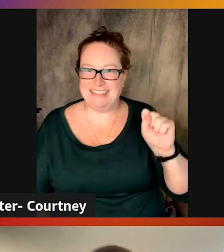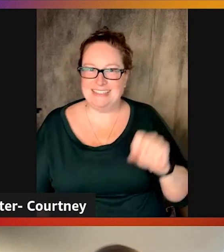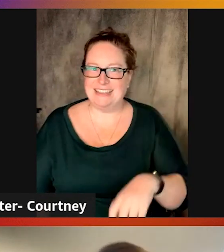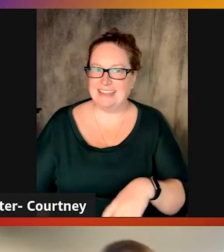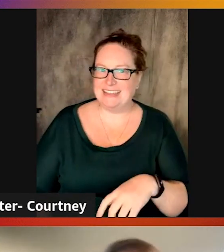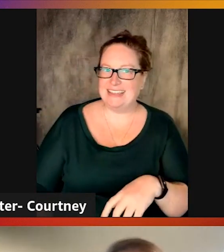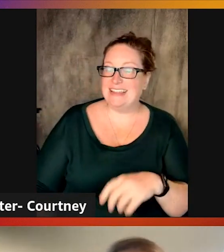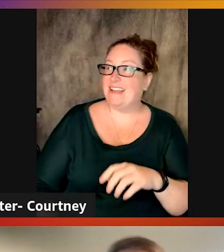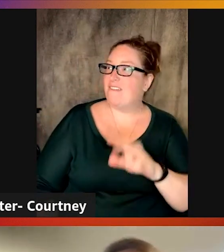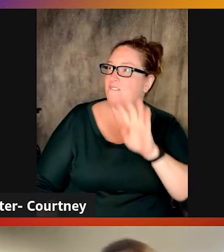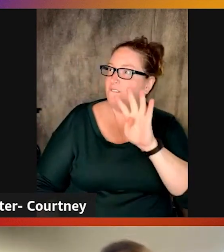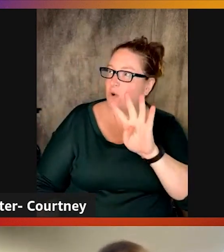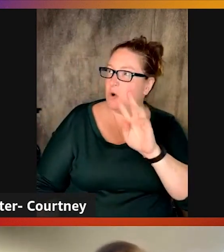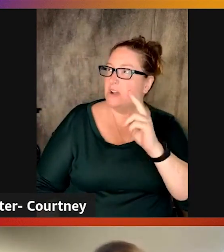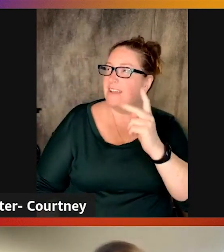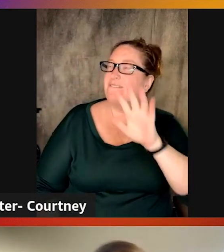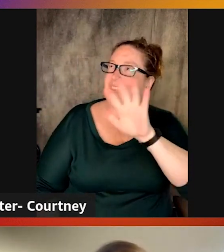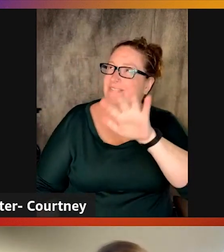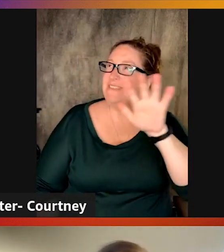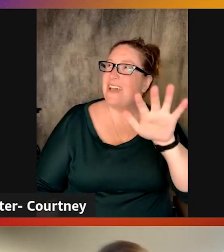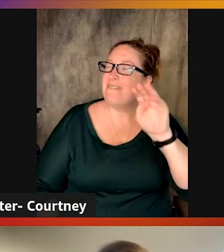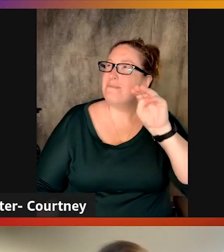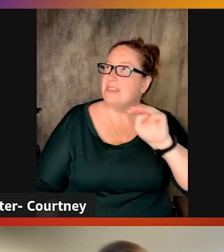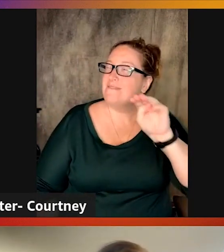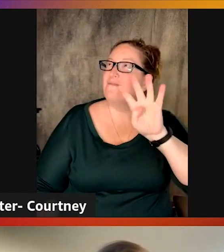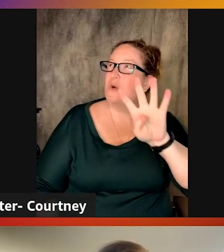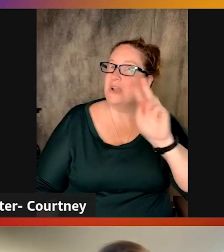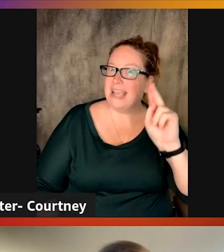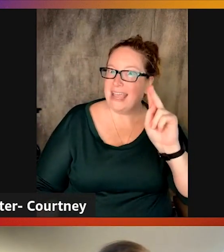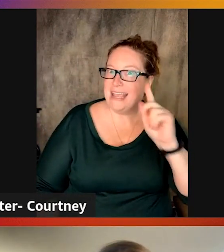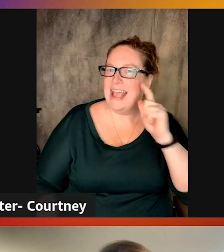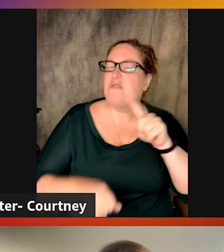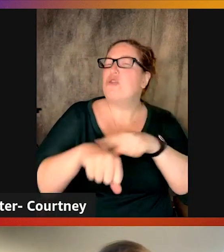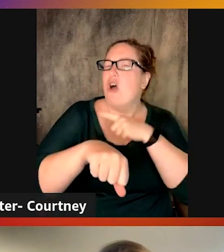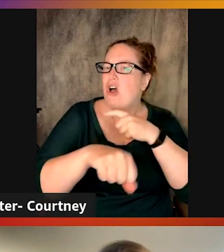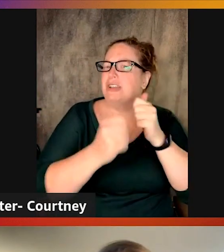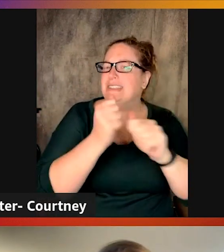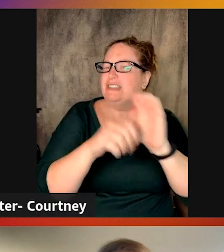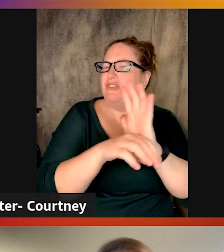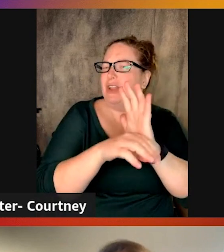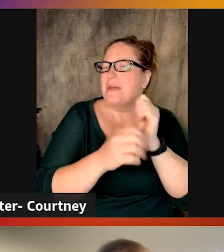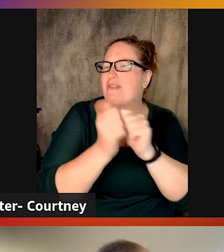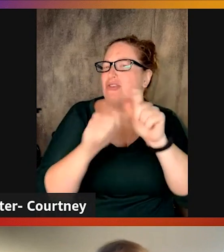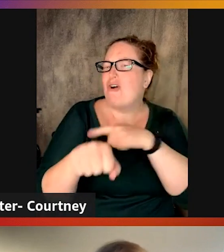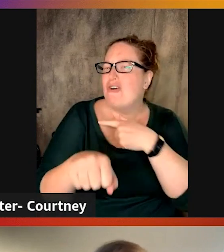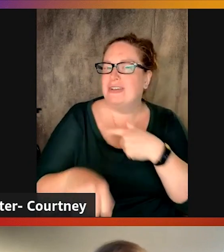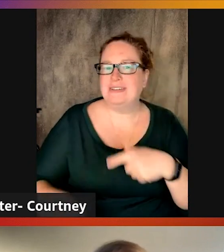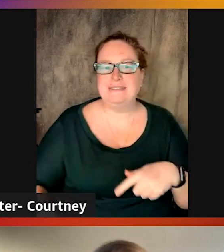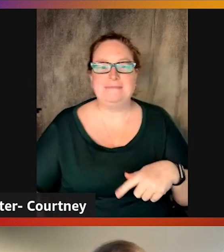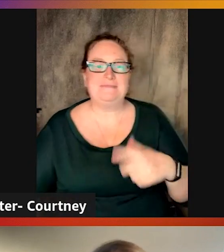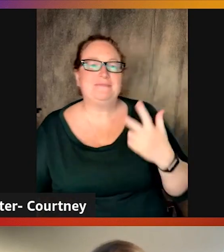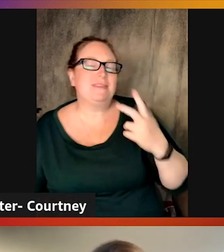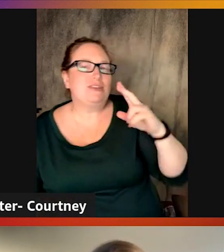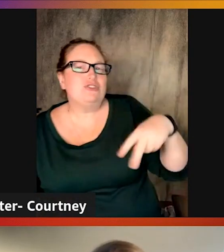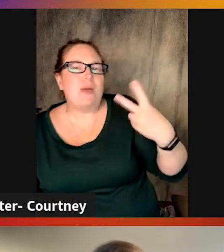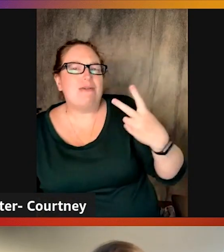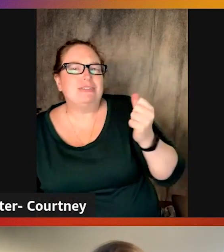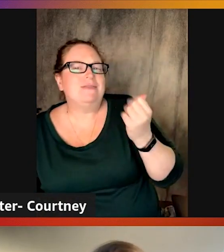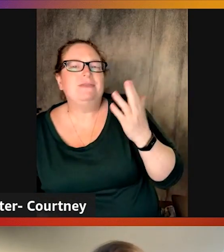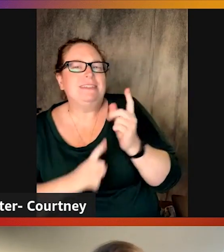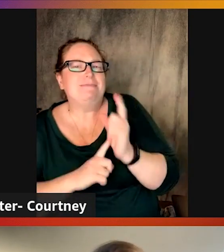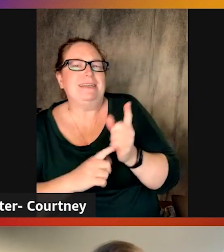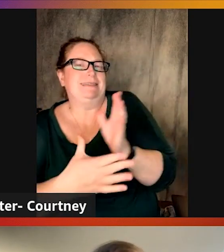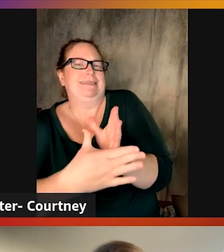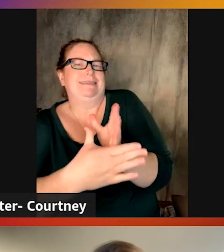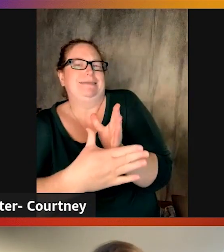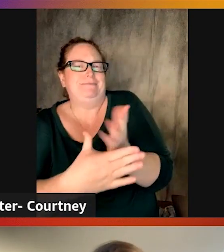4K film. How long were those films? Can we talk about that? 2 hours or 2 hours and 15 minutes. So